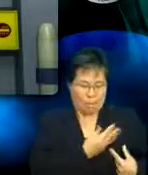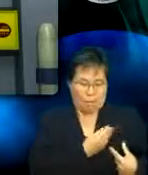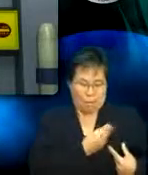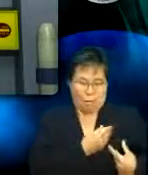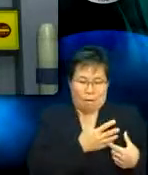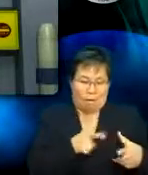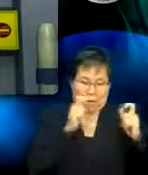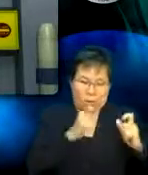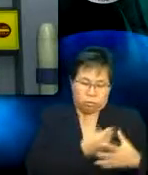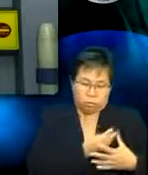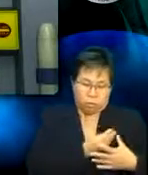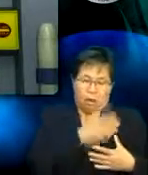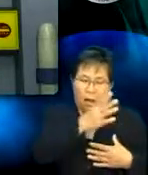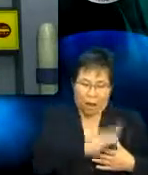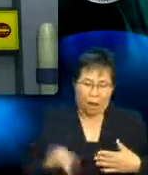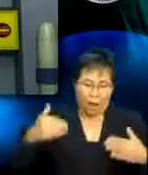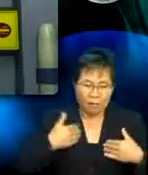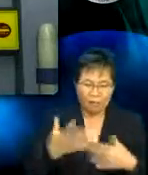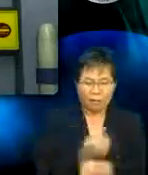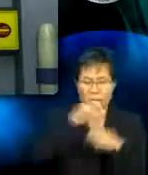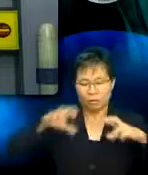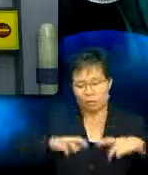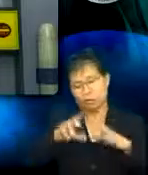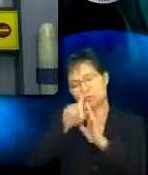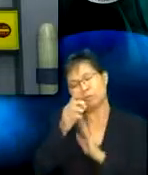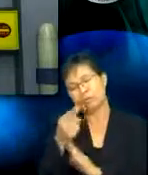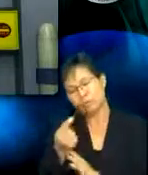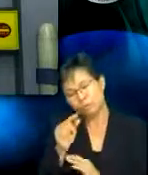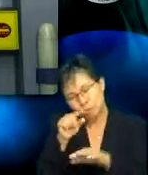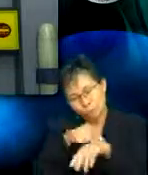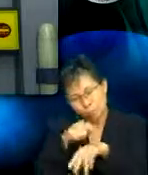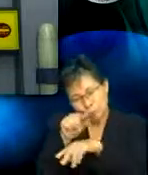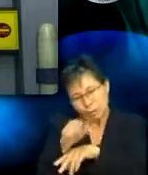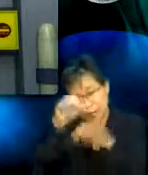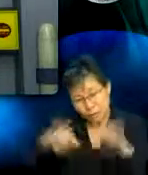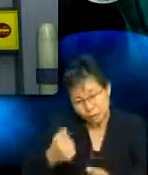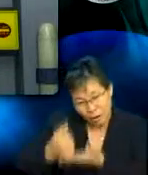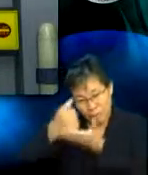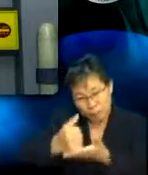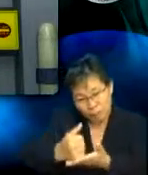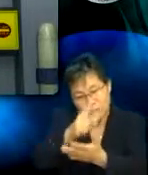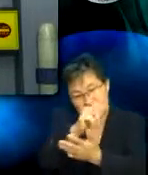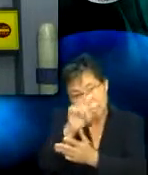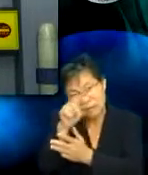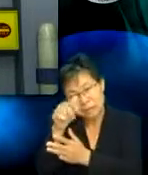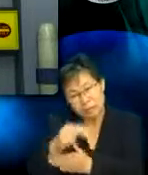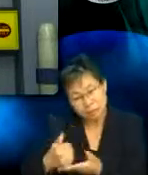very fast. I have to take a rest for a while. Can you help me, Titan?